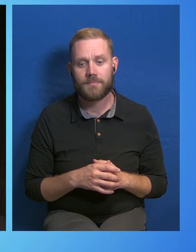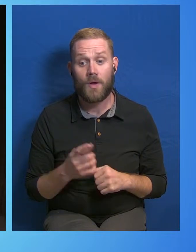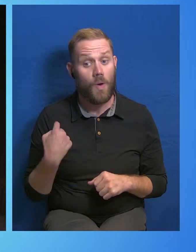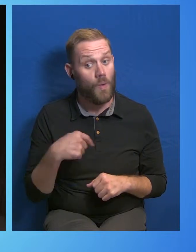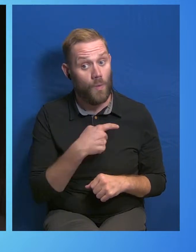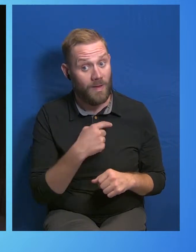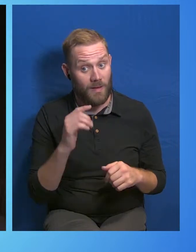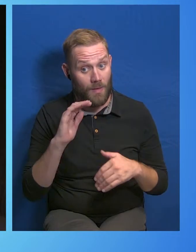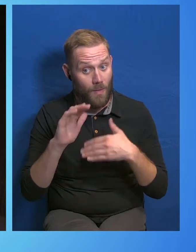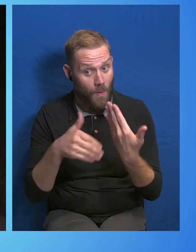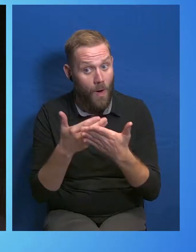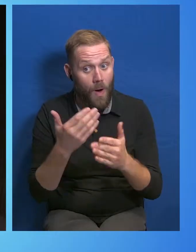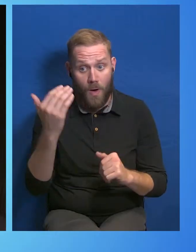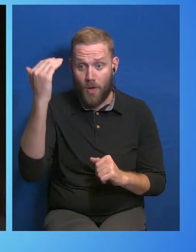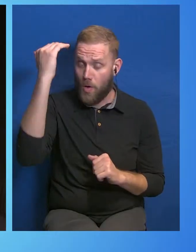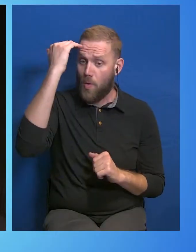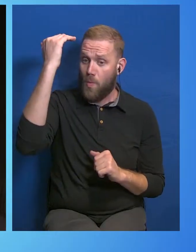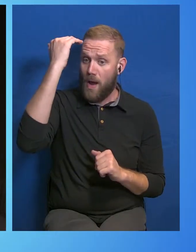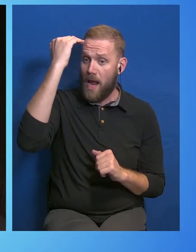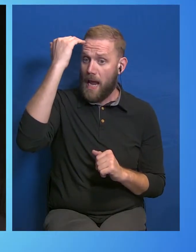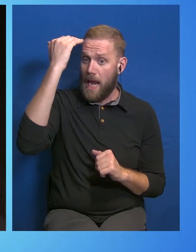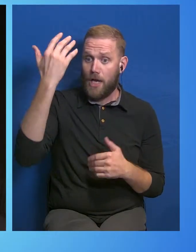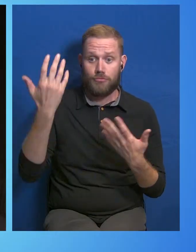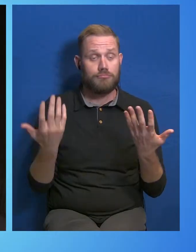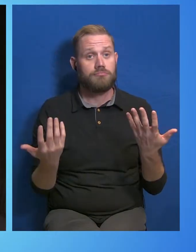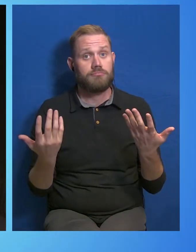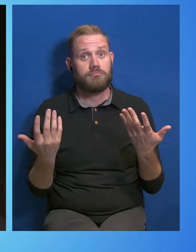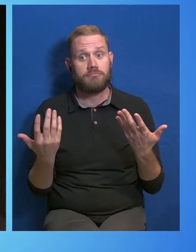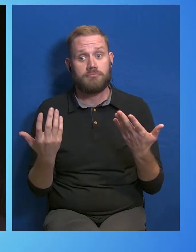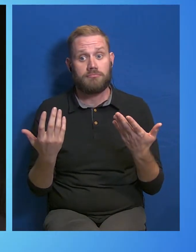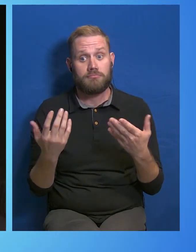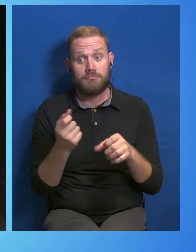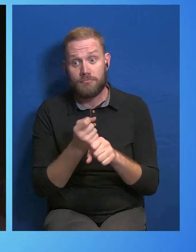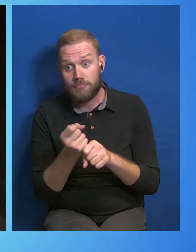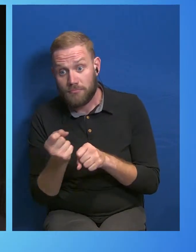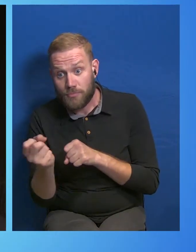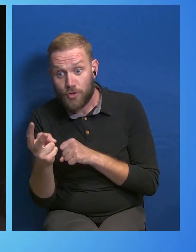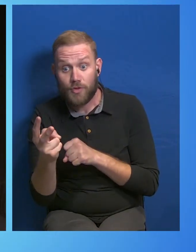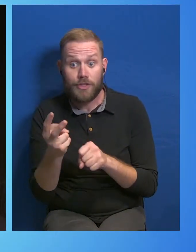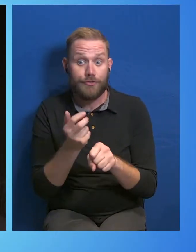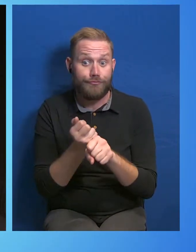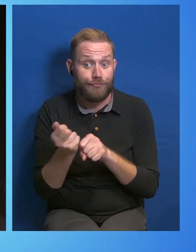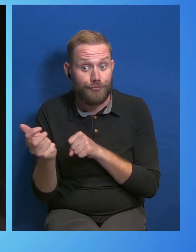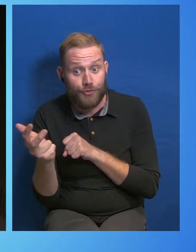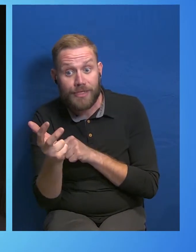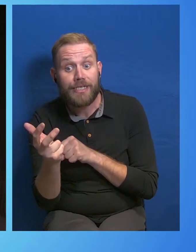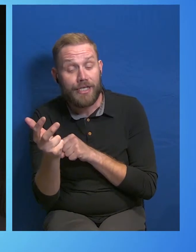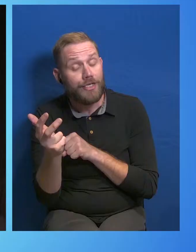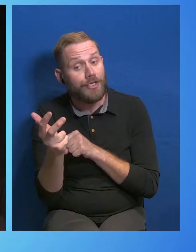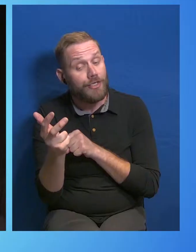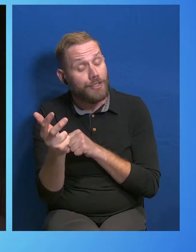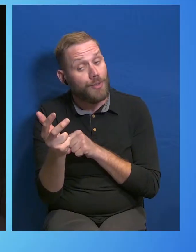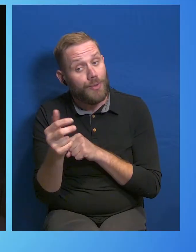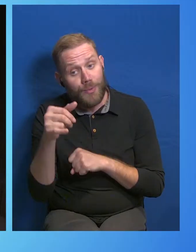We all know that the next 2 to 3 years are